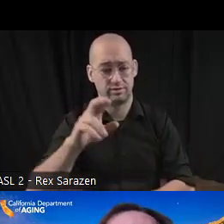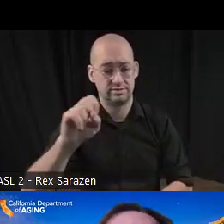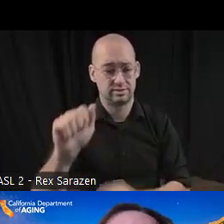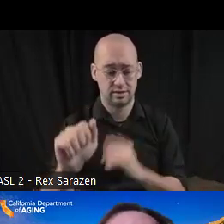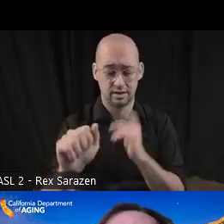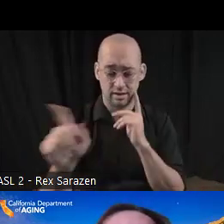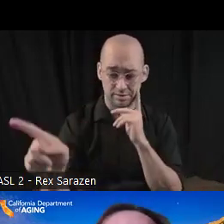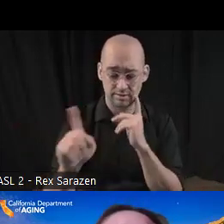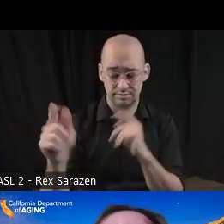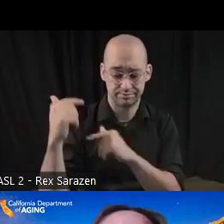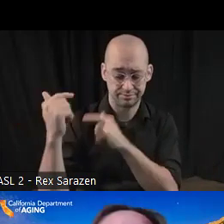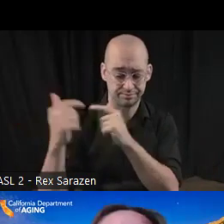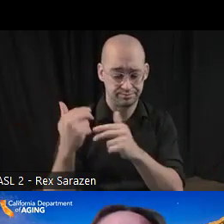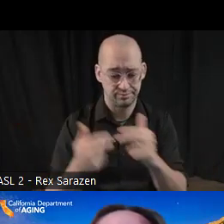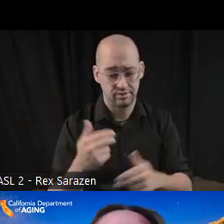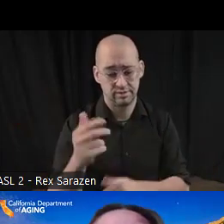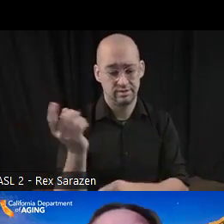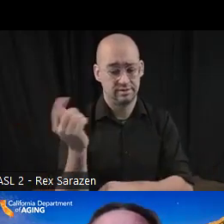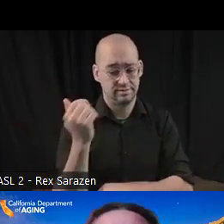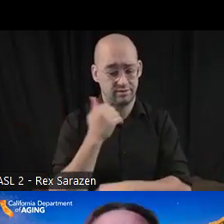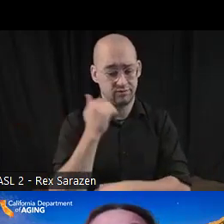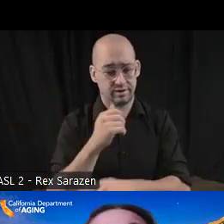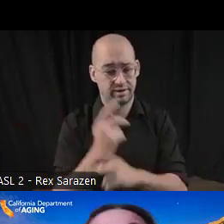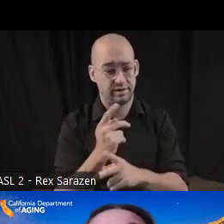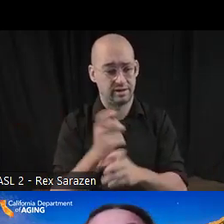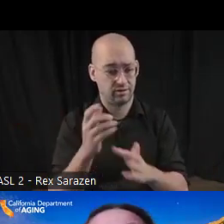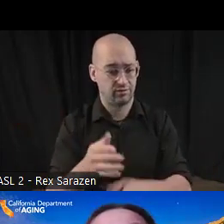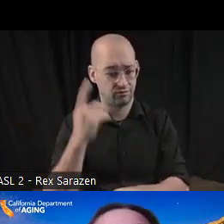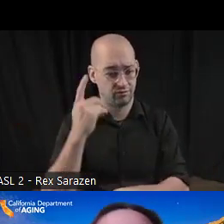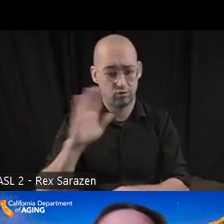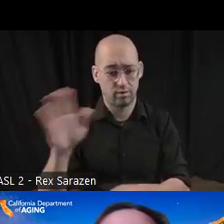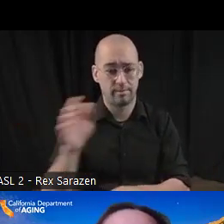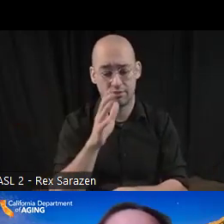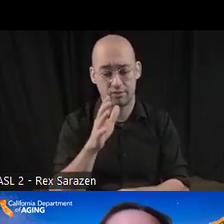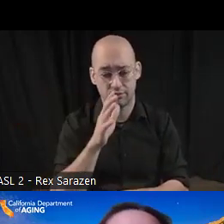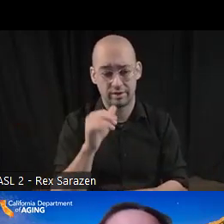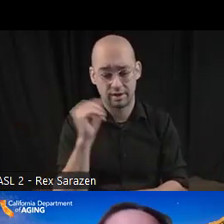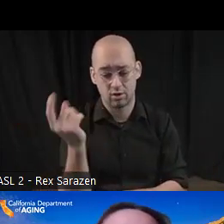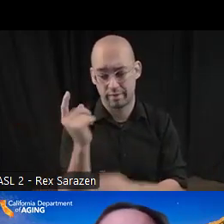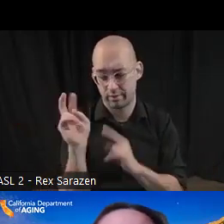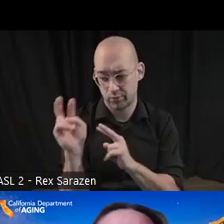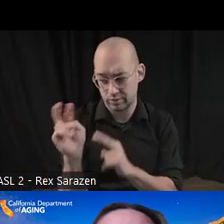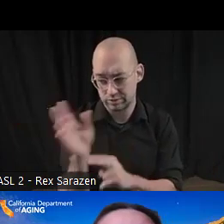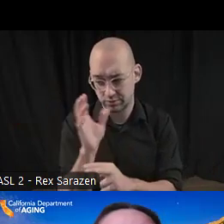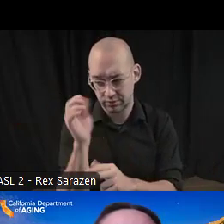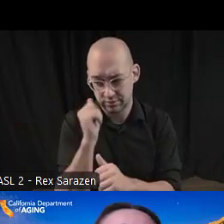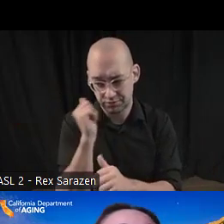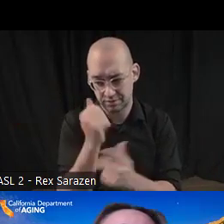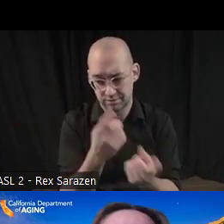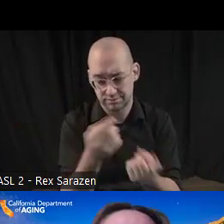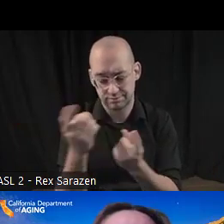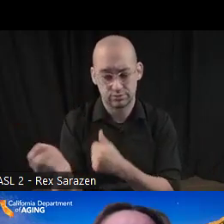a traditional day-to-day caregiver to her mother. Not only does she monitor her mother's daily activities, she